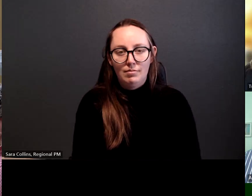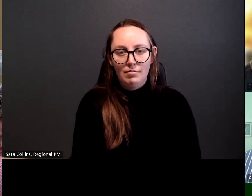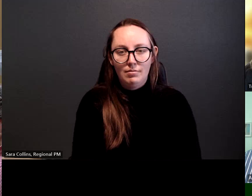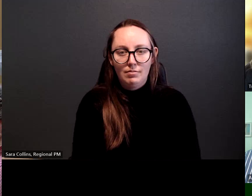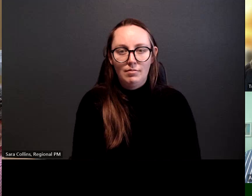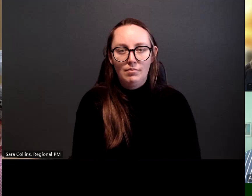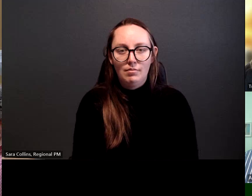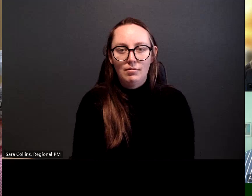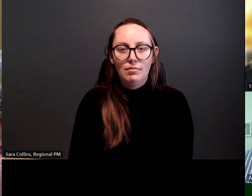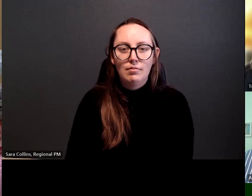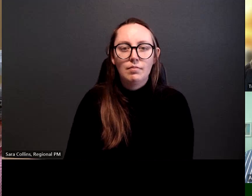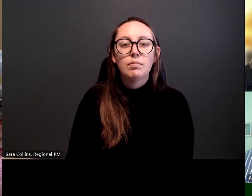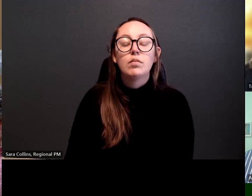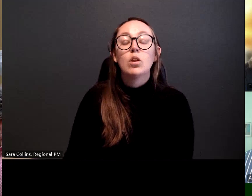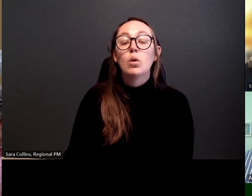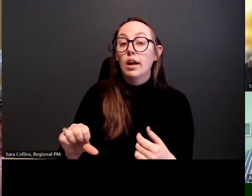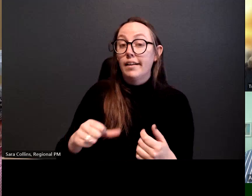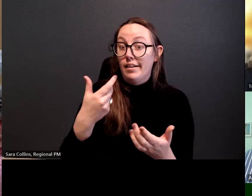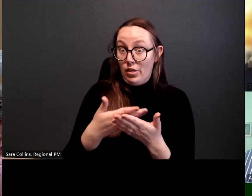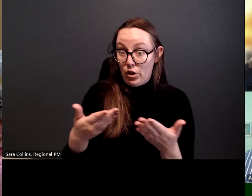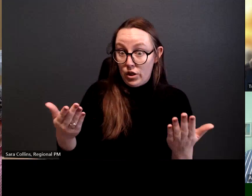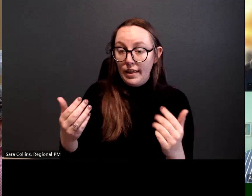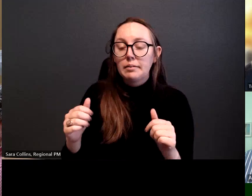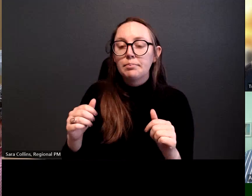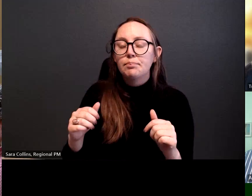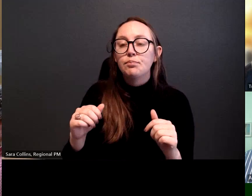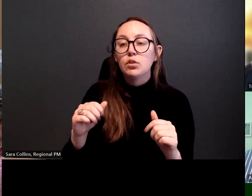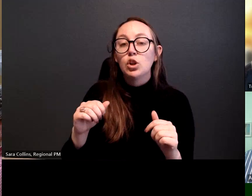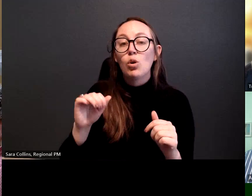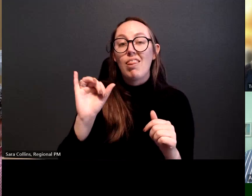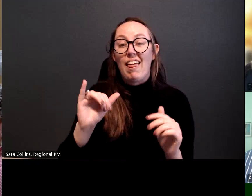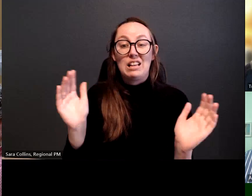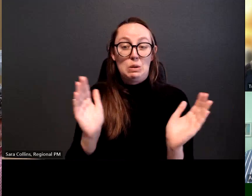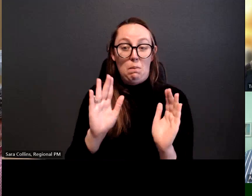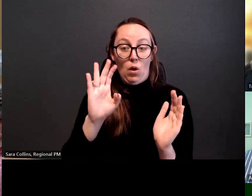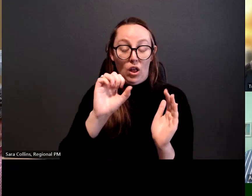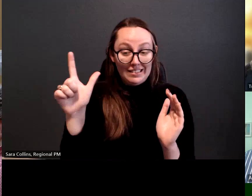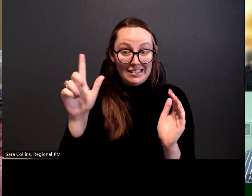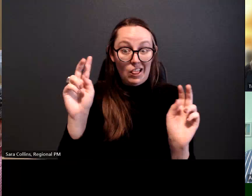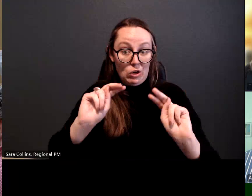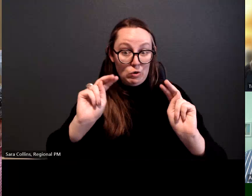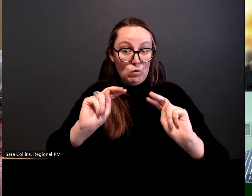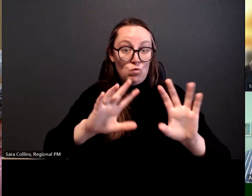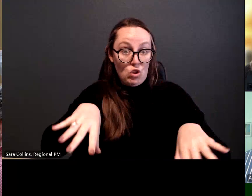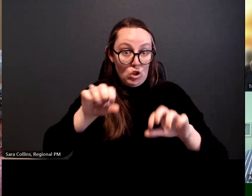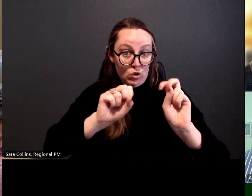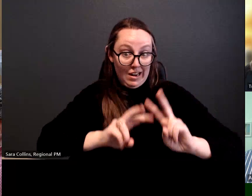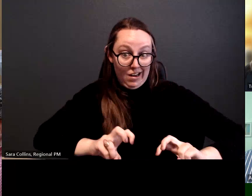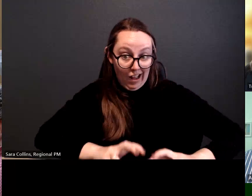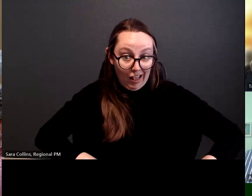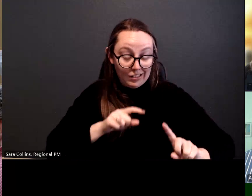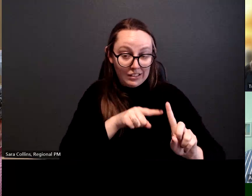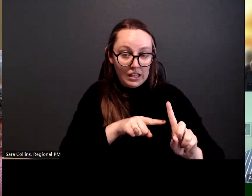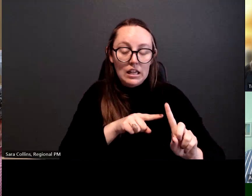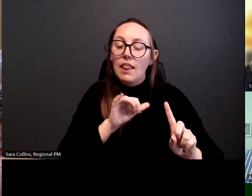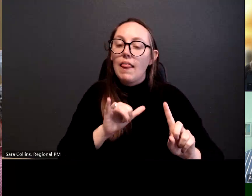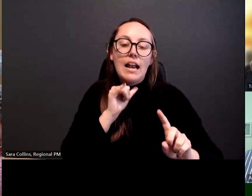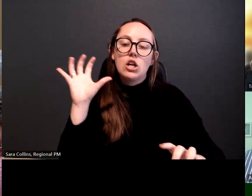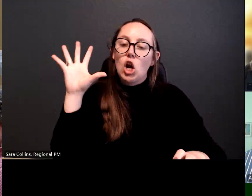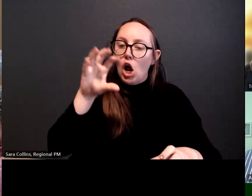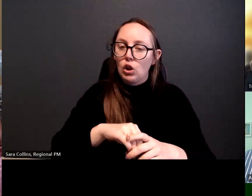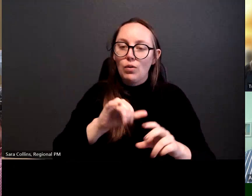Another thing, the neutral host analysis for small cells failed to include the issue of spectrum.